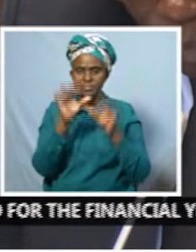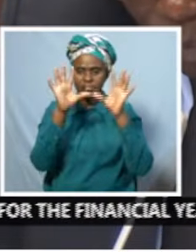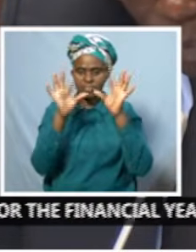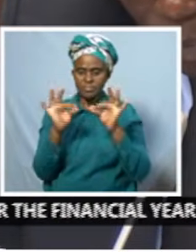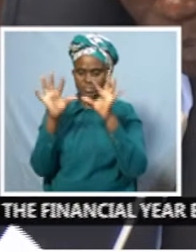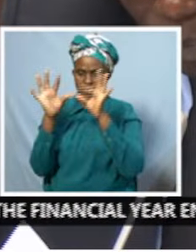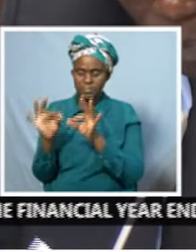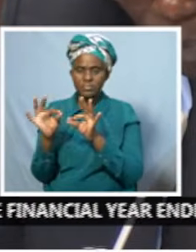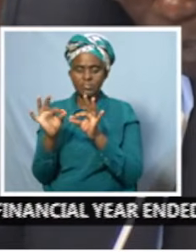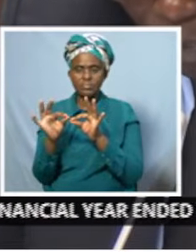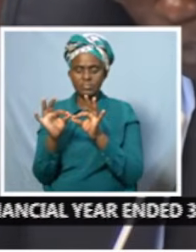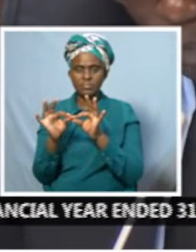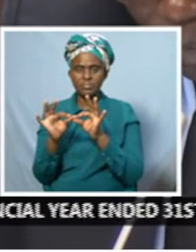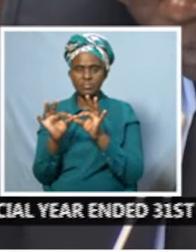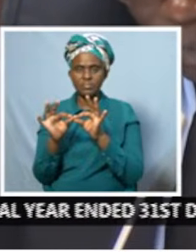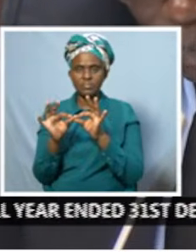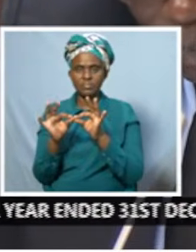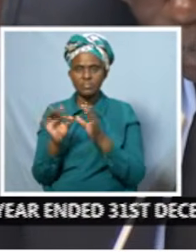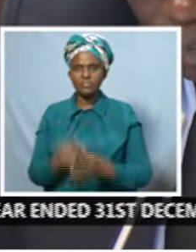accounts.